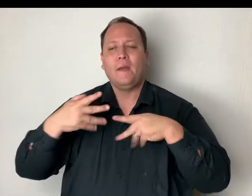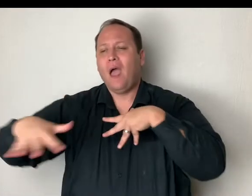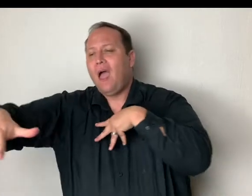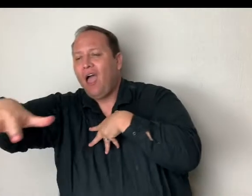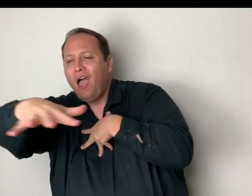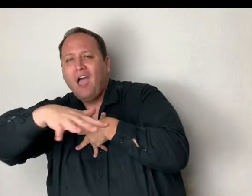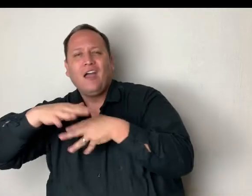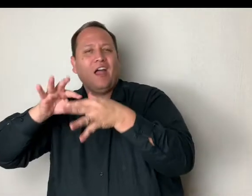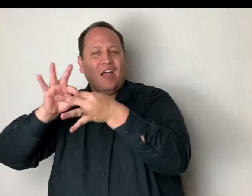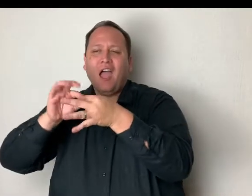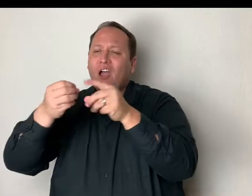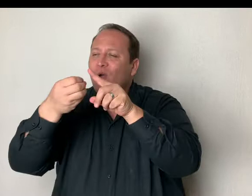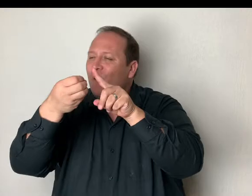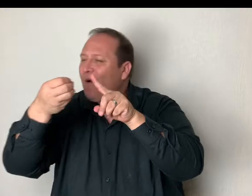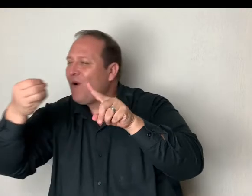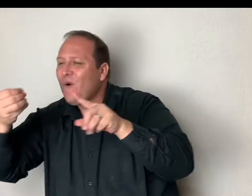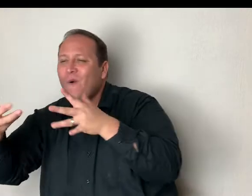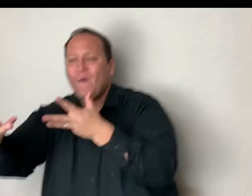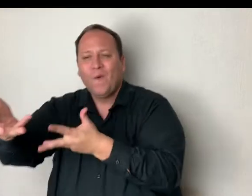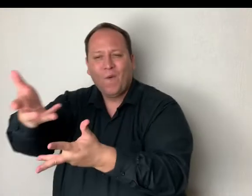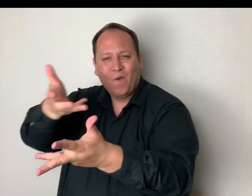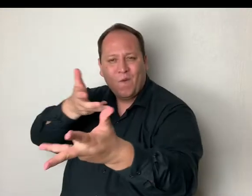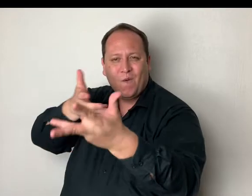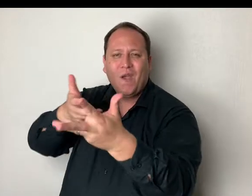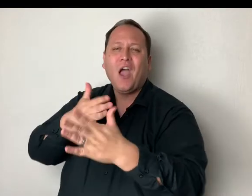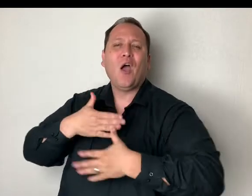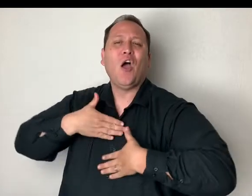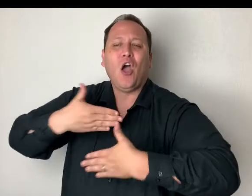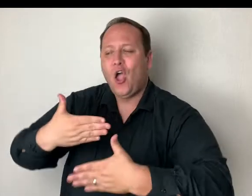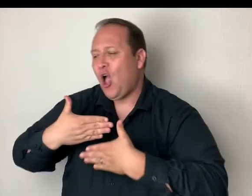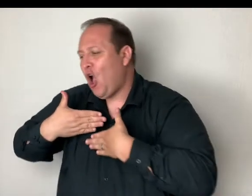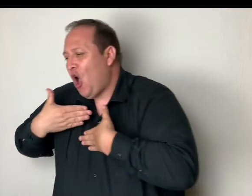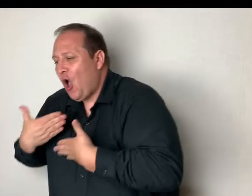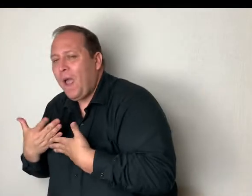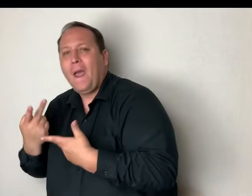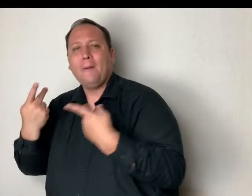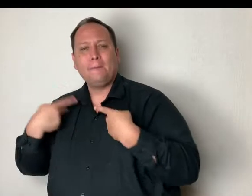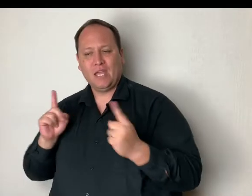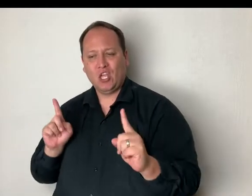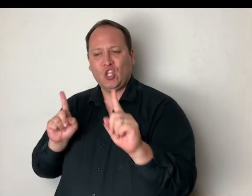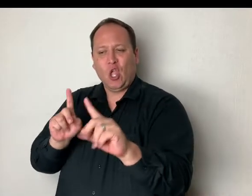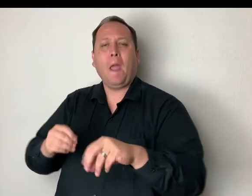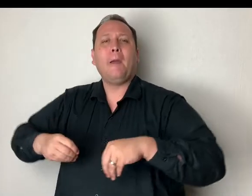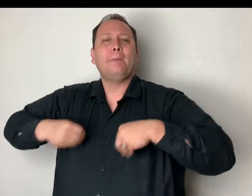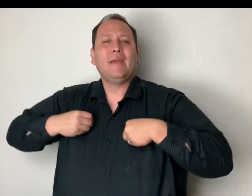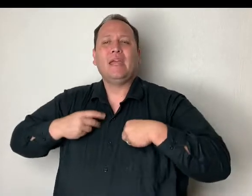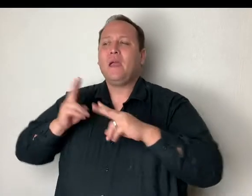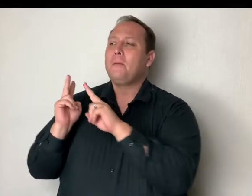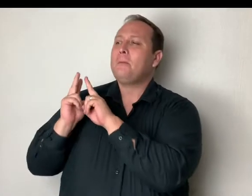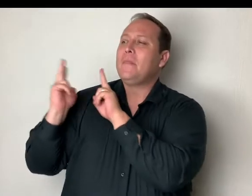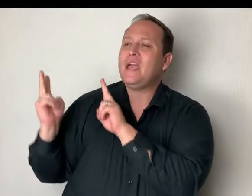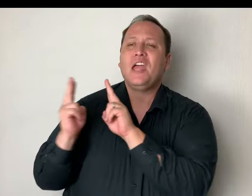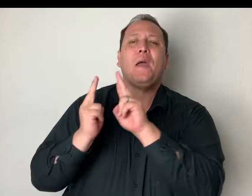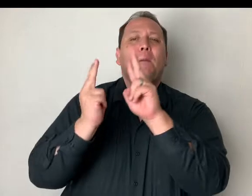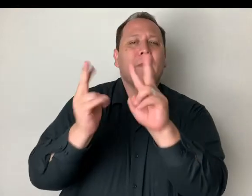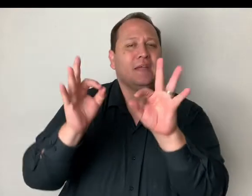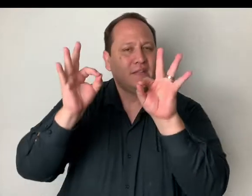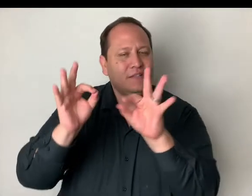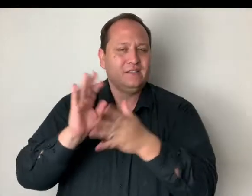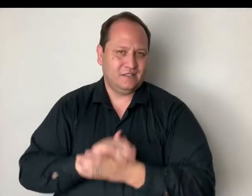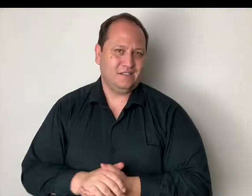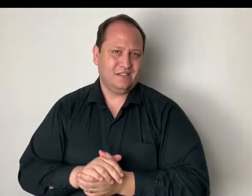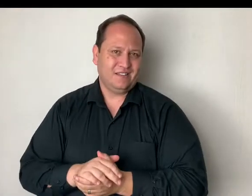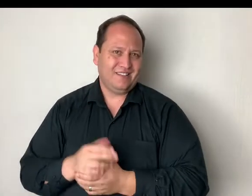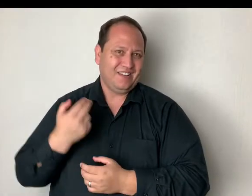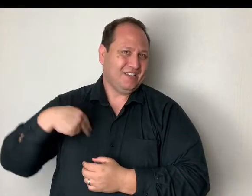and mutual confidence wherein the two people should live as good neighbors. We're not meeting the words of the Treaty